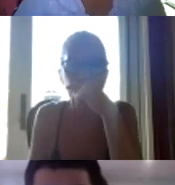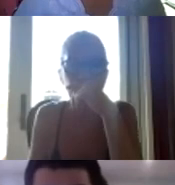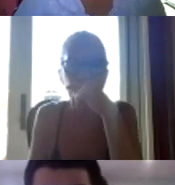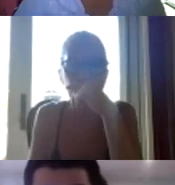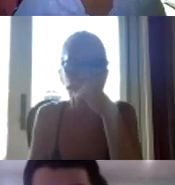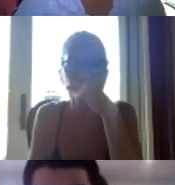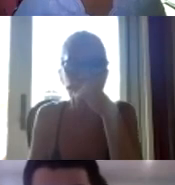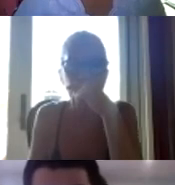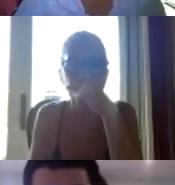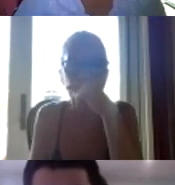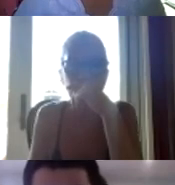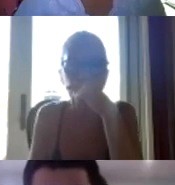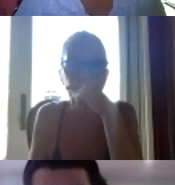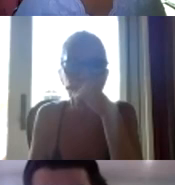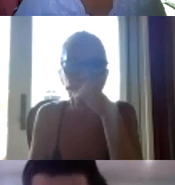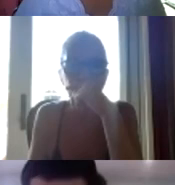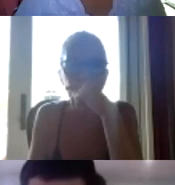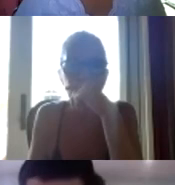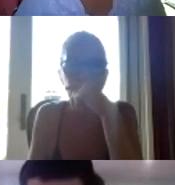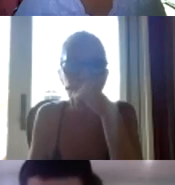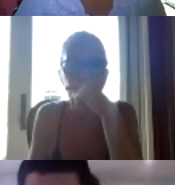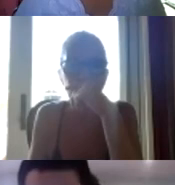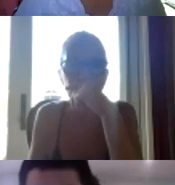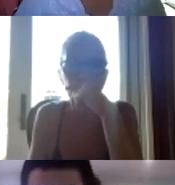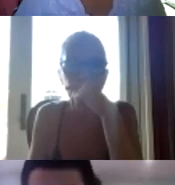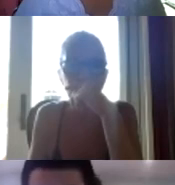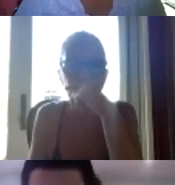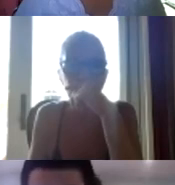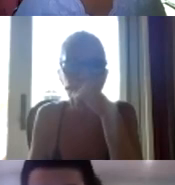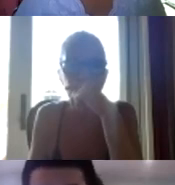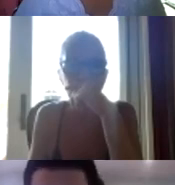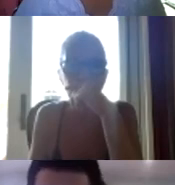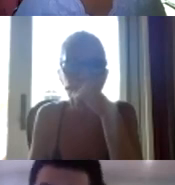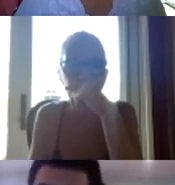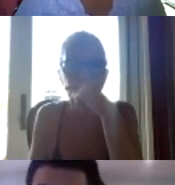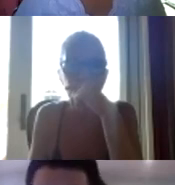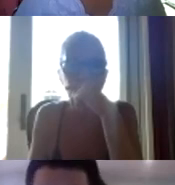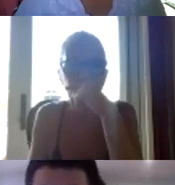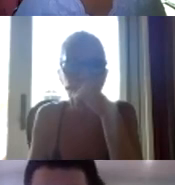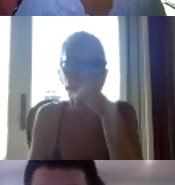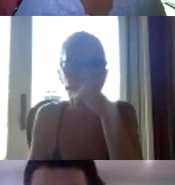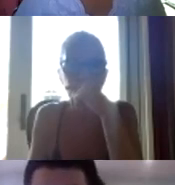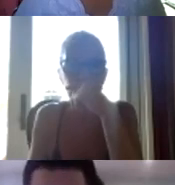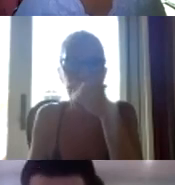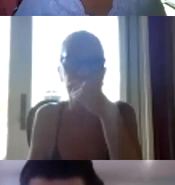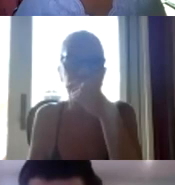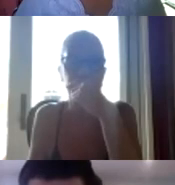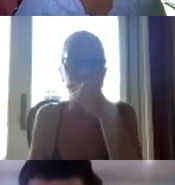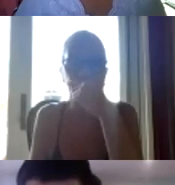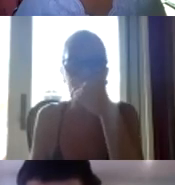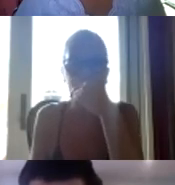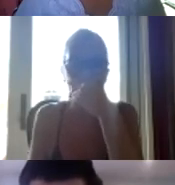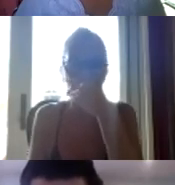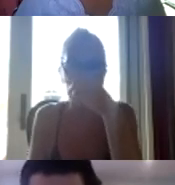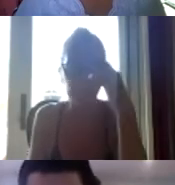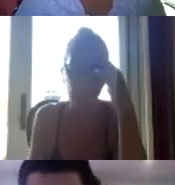I'm constantly talking to their teachers about the curriculum. You know, what are you talking about when you talk about Spanish